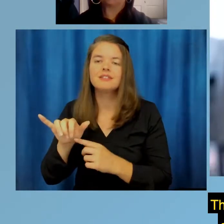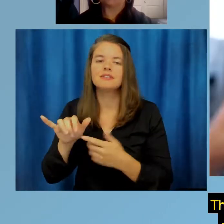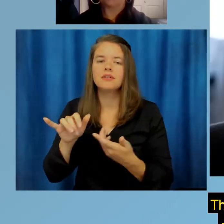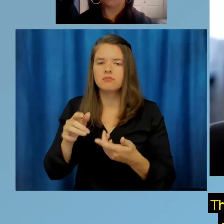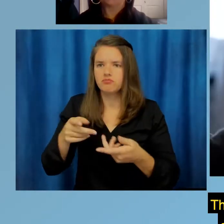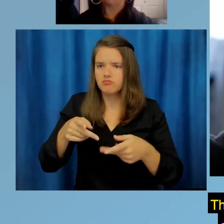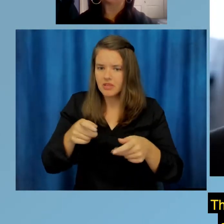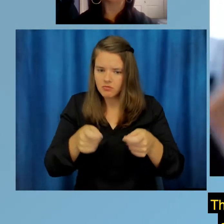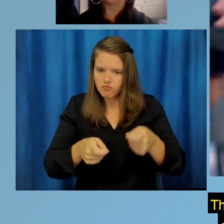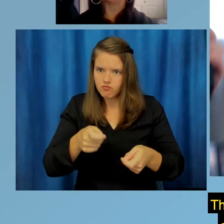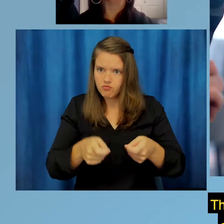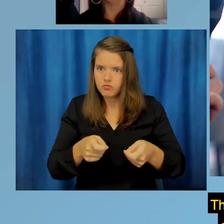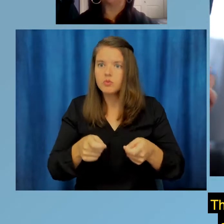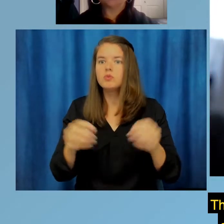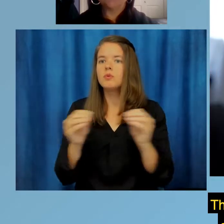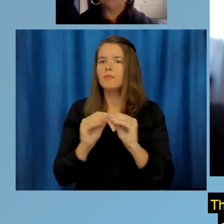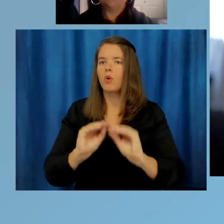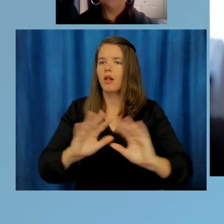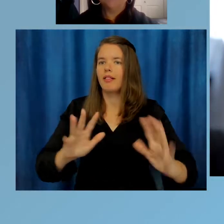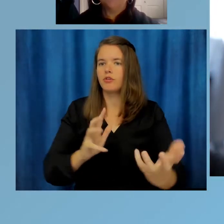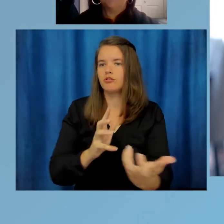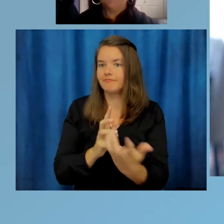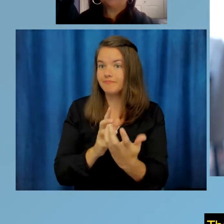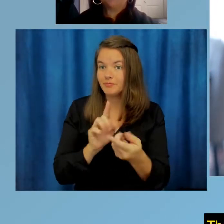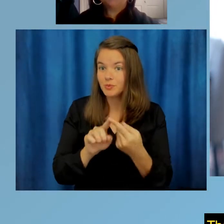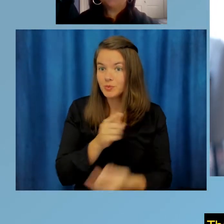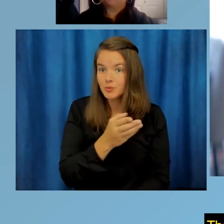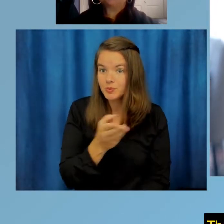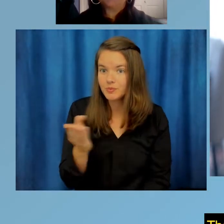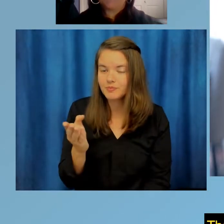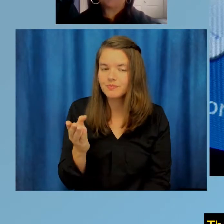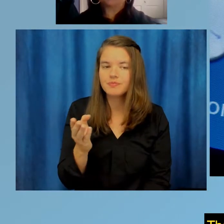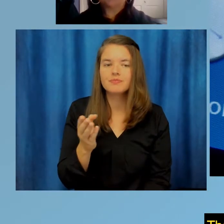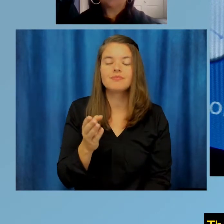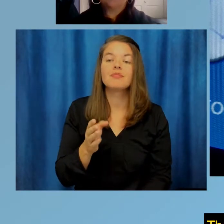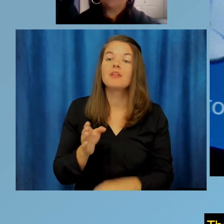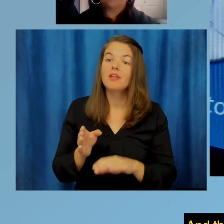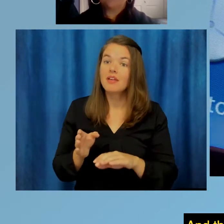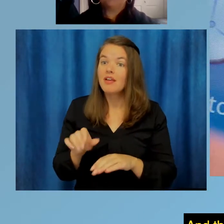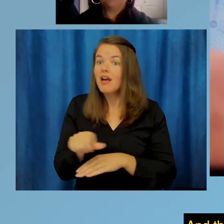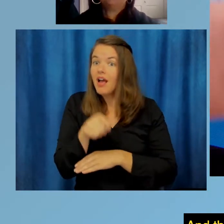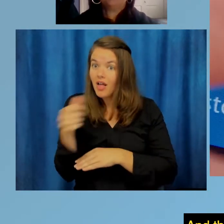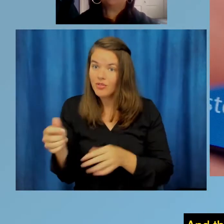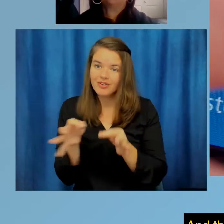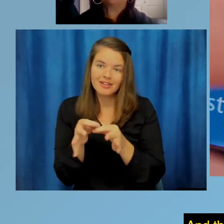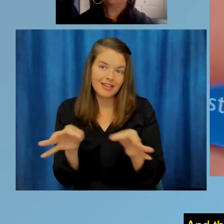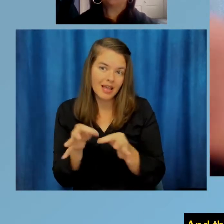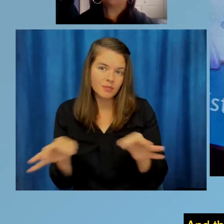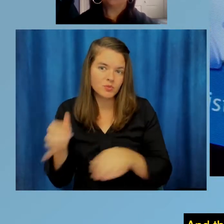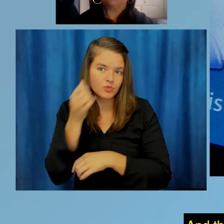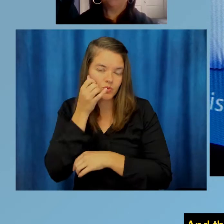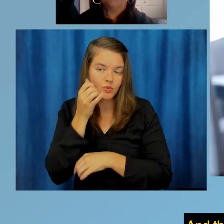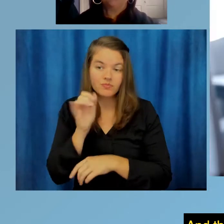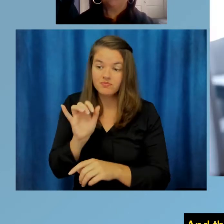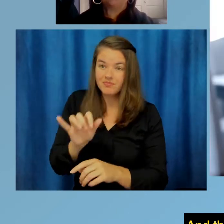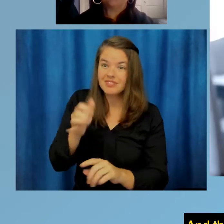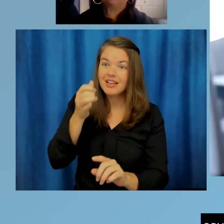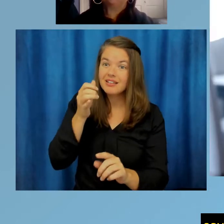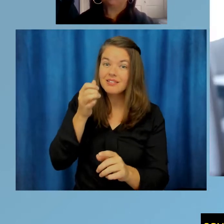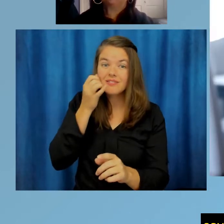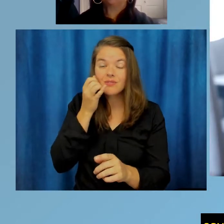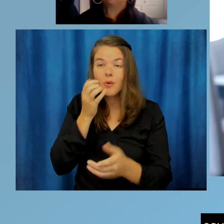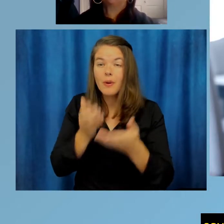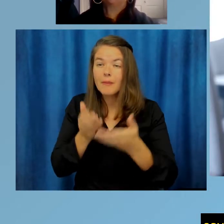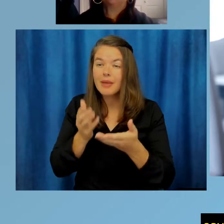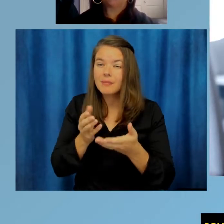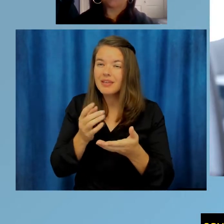to adjust so things sound clearer to you. Then there is a captioning phone, and that phone is for somebody that